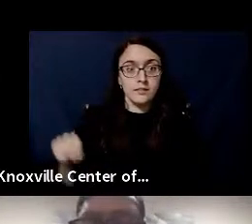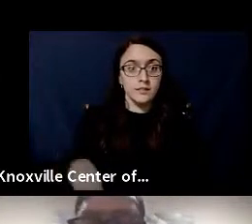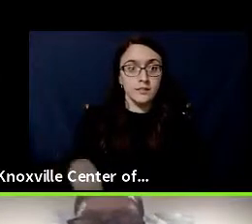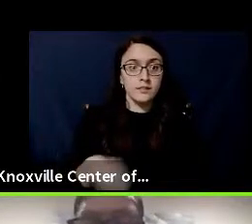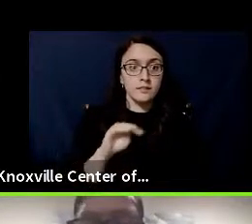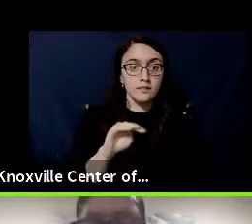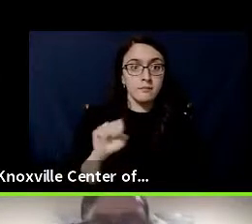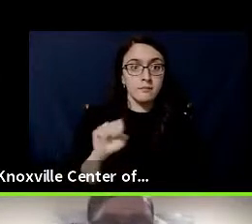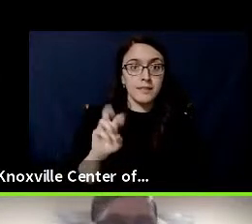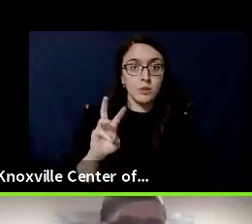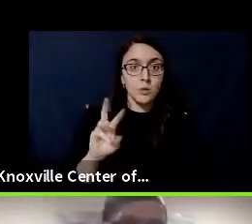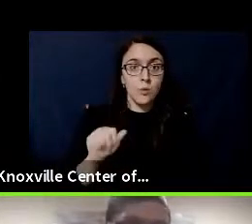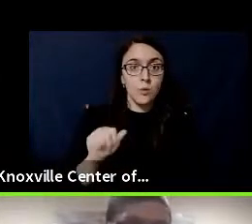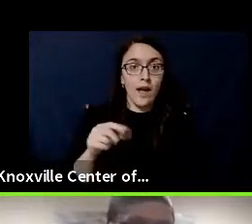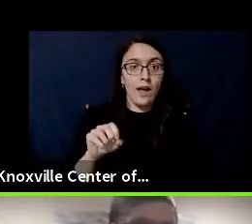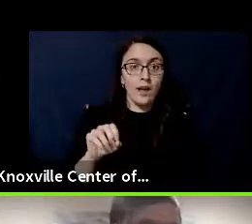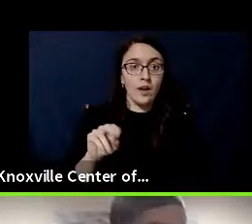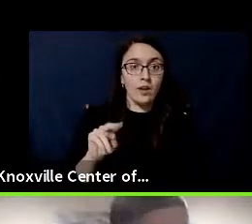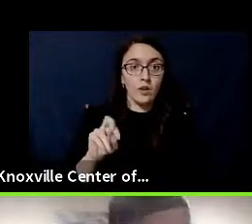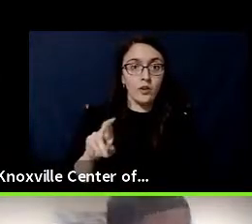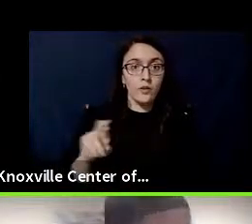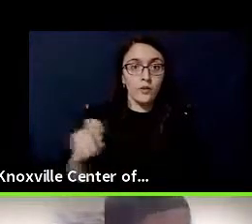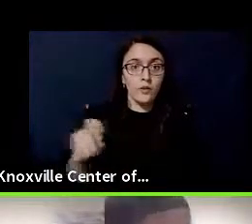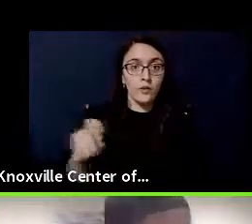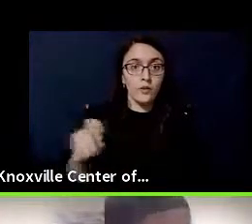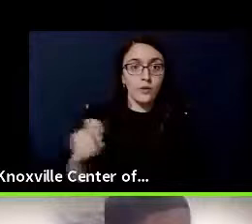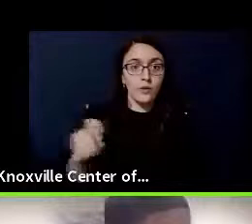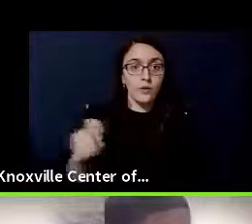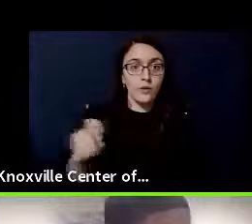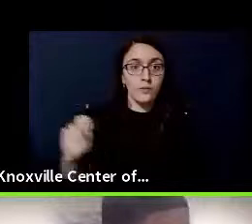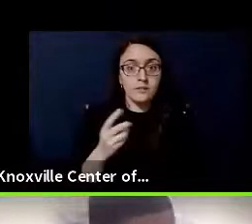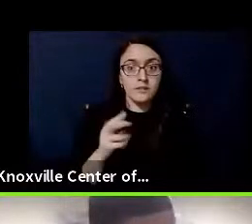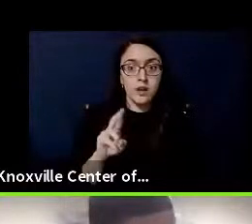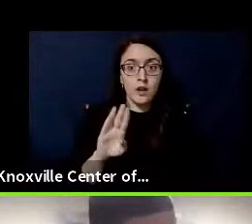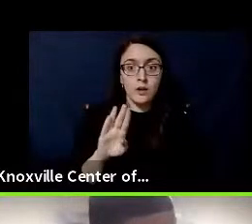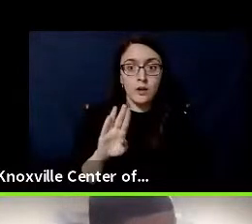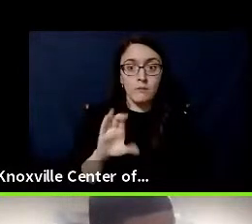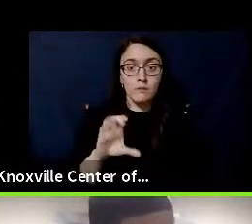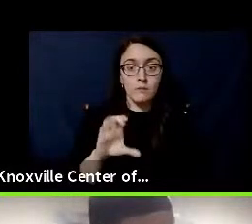Wagner? Yes. Dr. Buchanan?